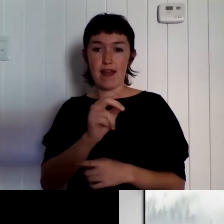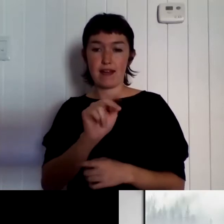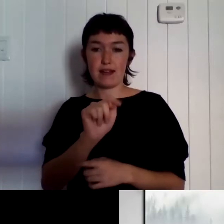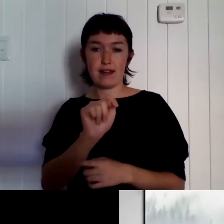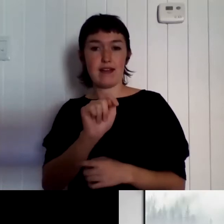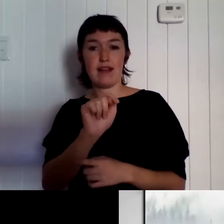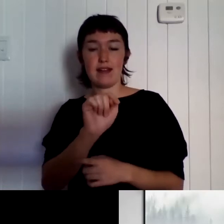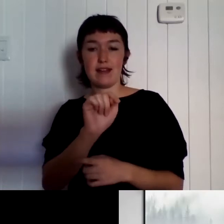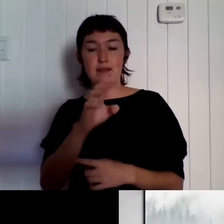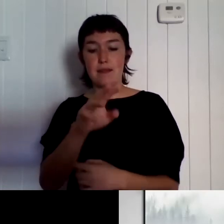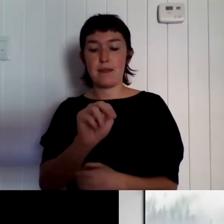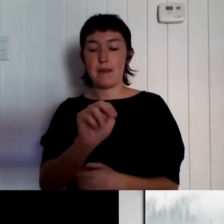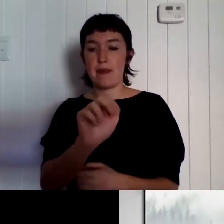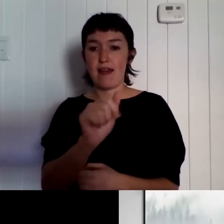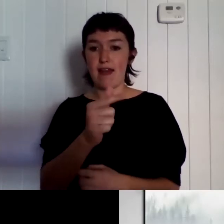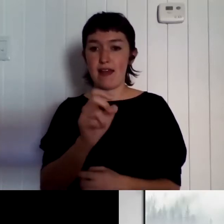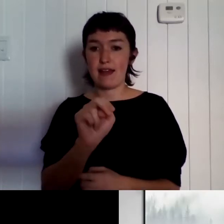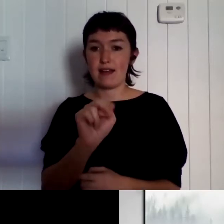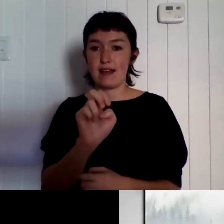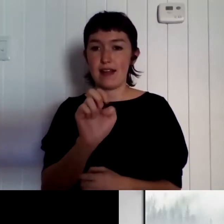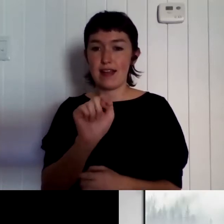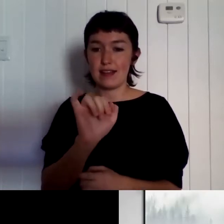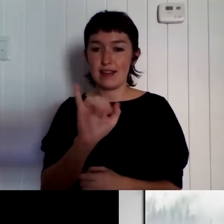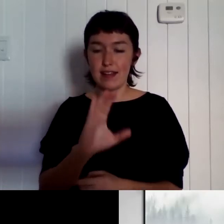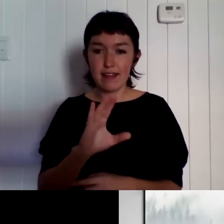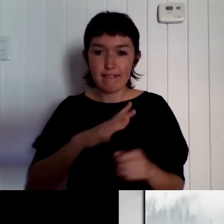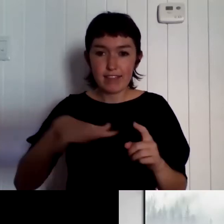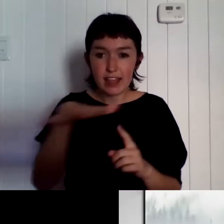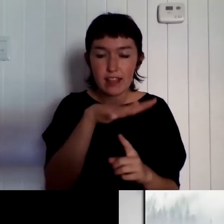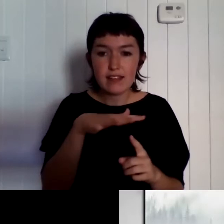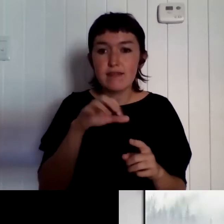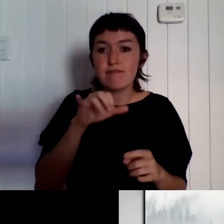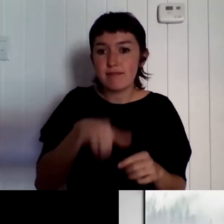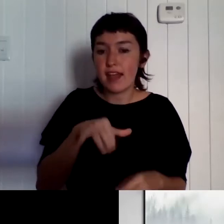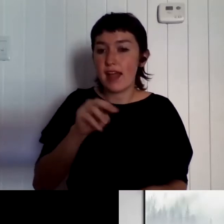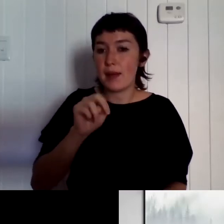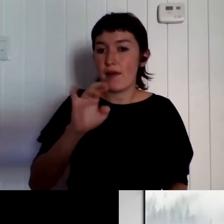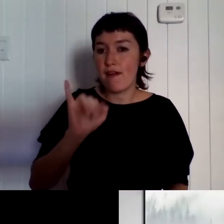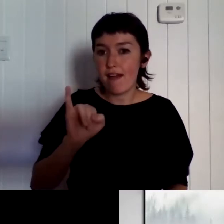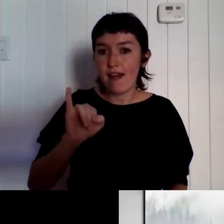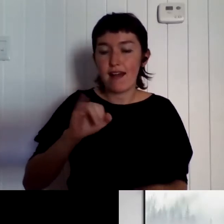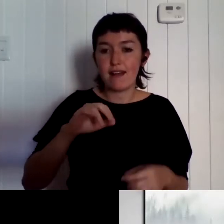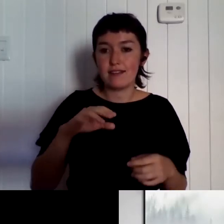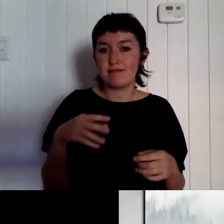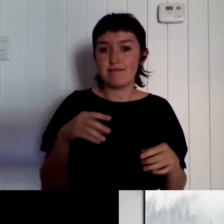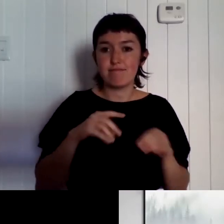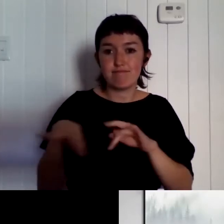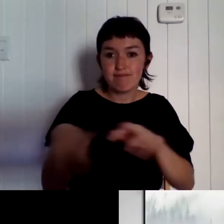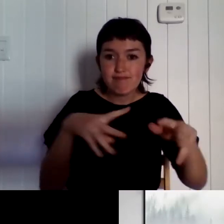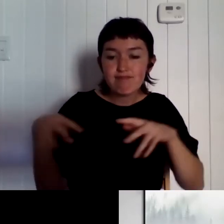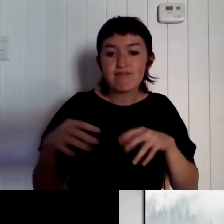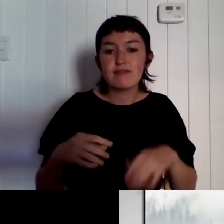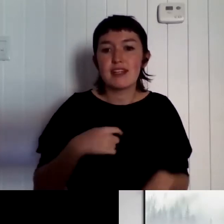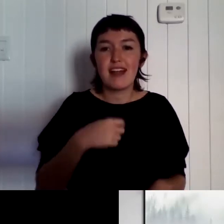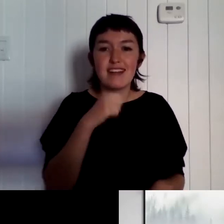generates. So without getting into the kind of nitty-gritty physics of it, which I'll admit that I also don't fully understand, basically